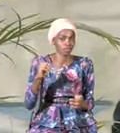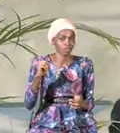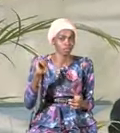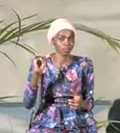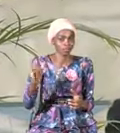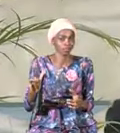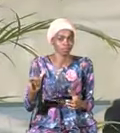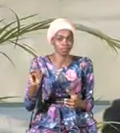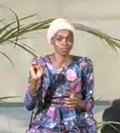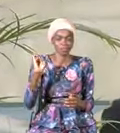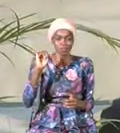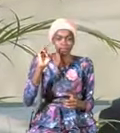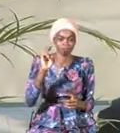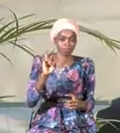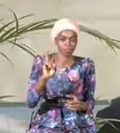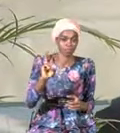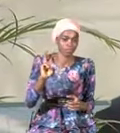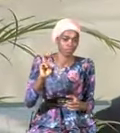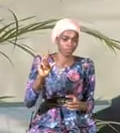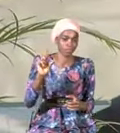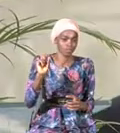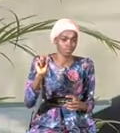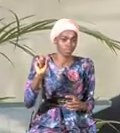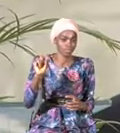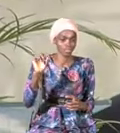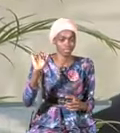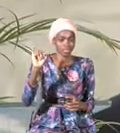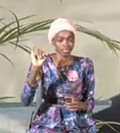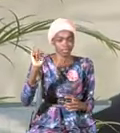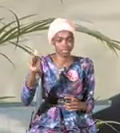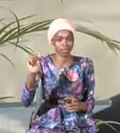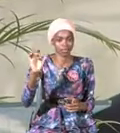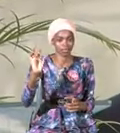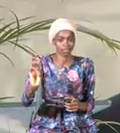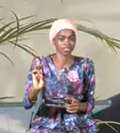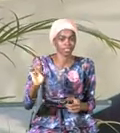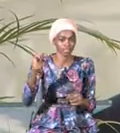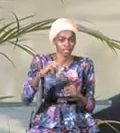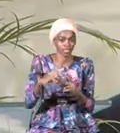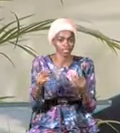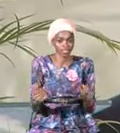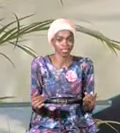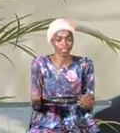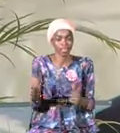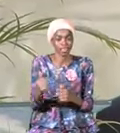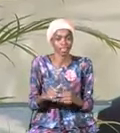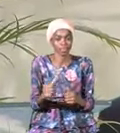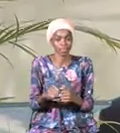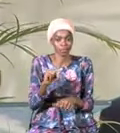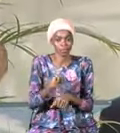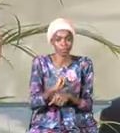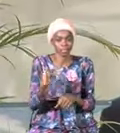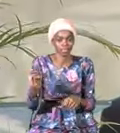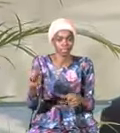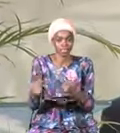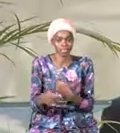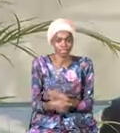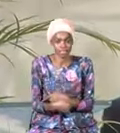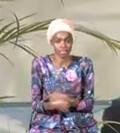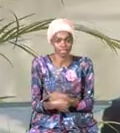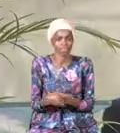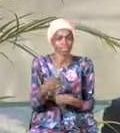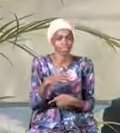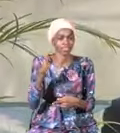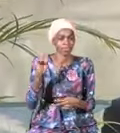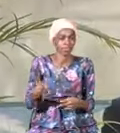2017, when I started acting, till this moment, every working day, there must be devotion